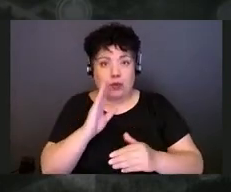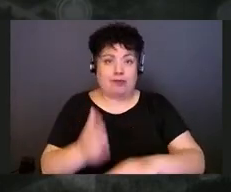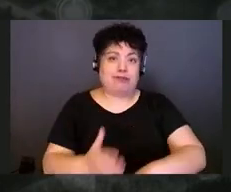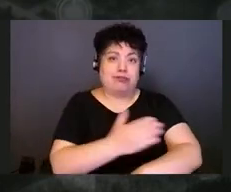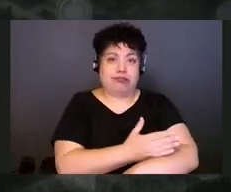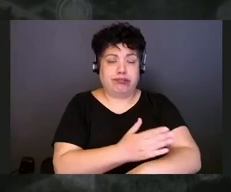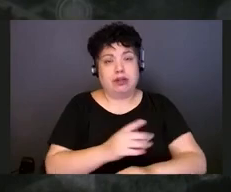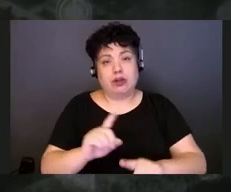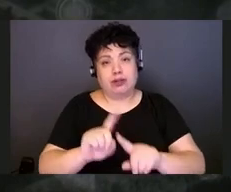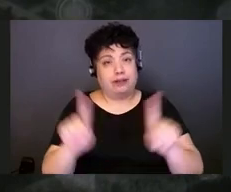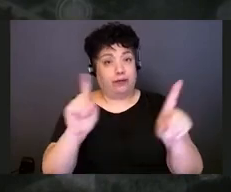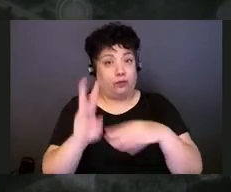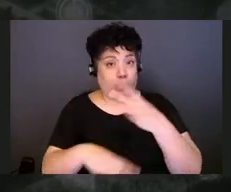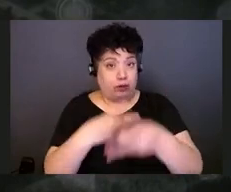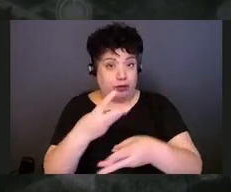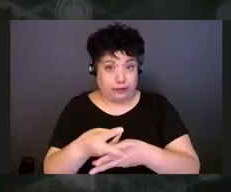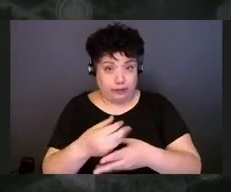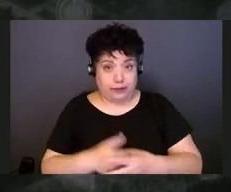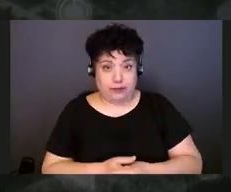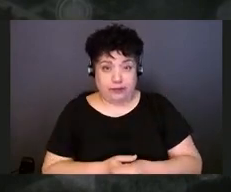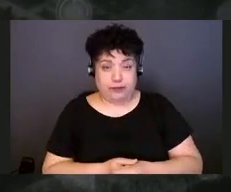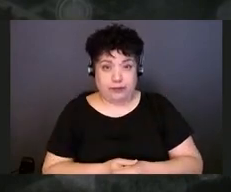world.